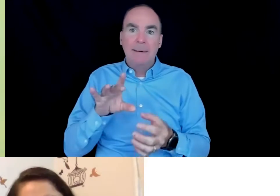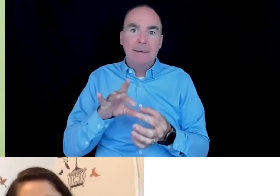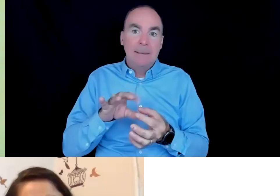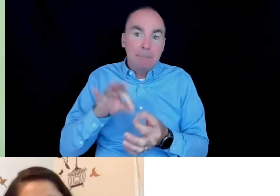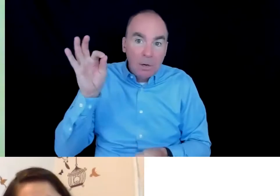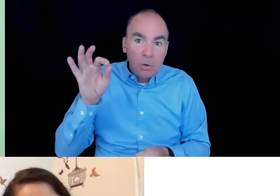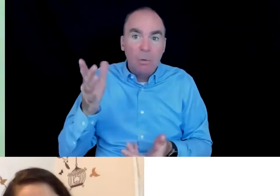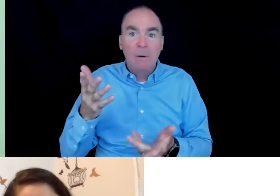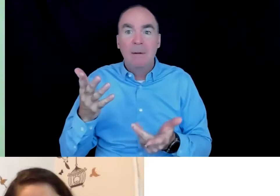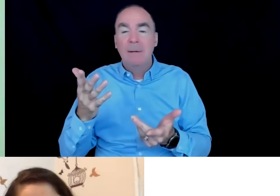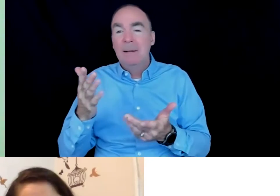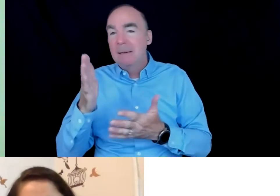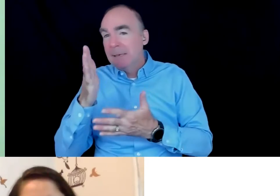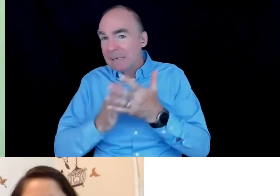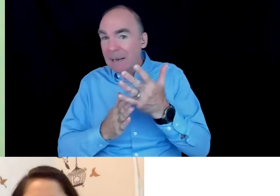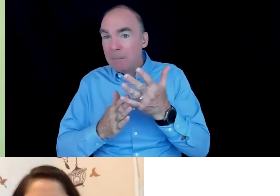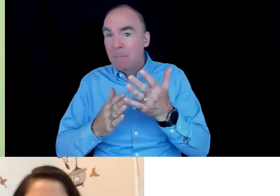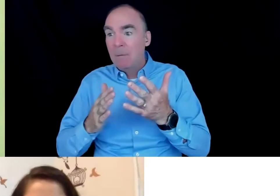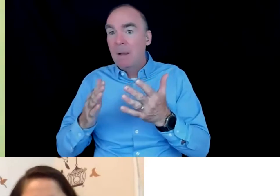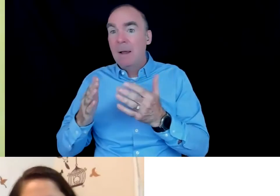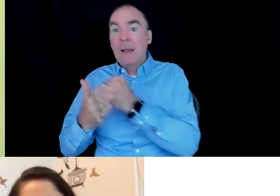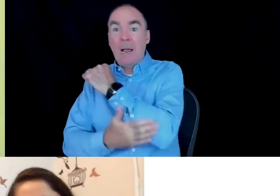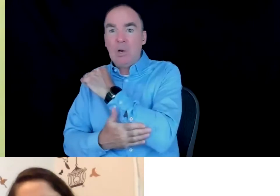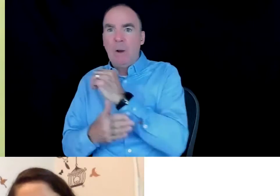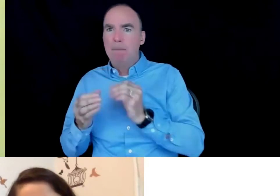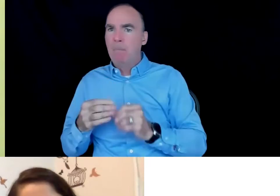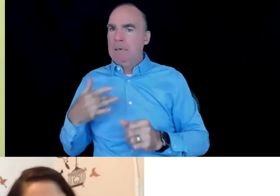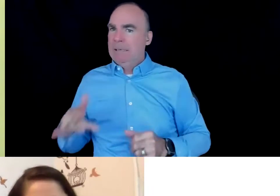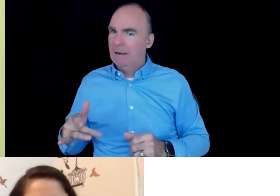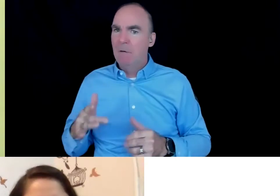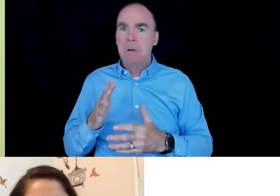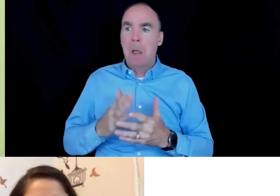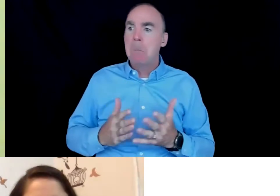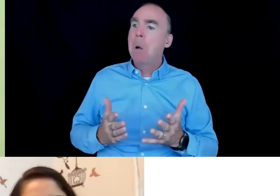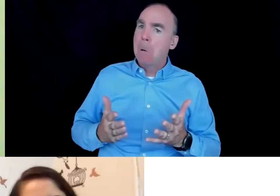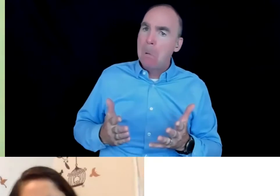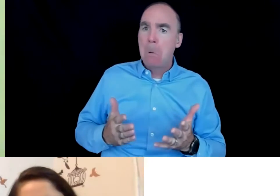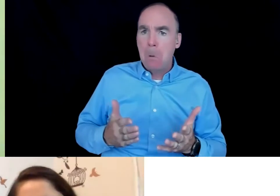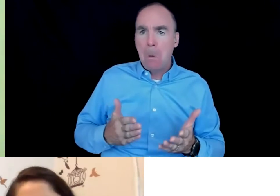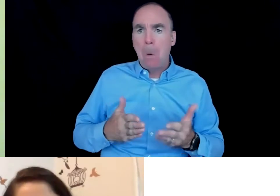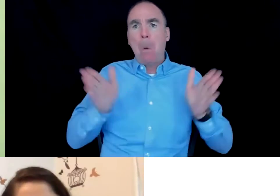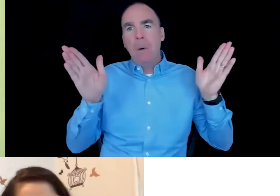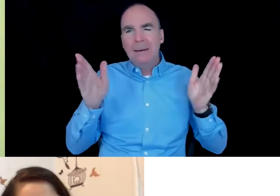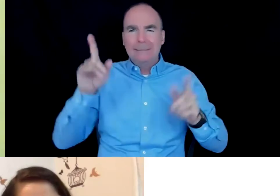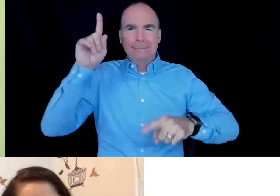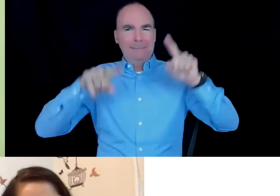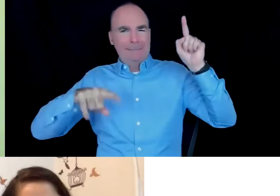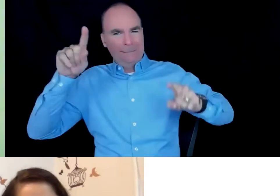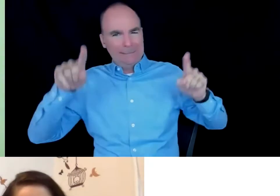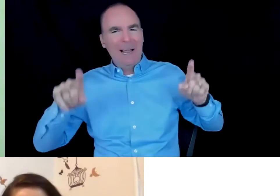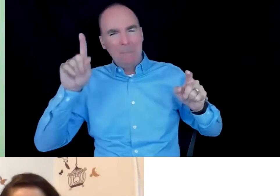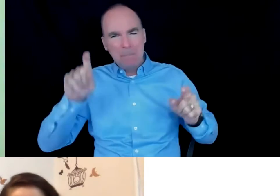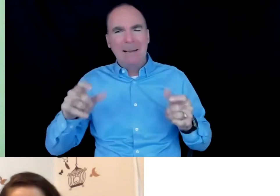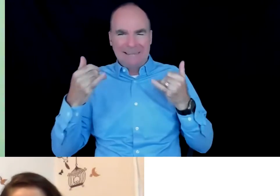some societies are more conservative than others. So all of this has to be taken into consideration. Thank you. Over to you, Ananya. Thank you so